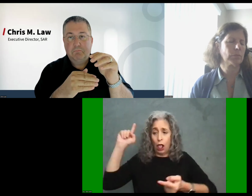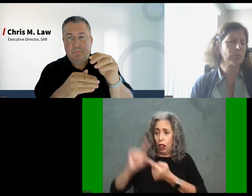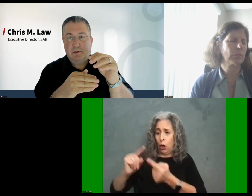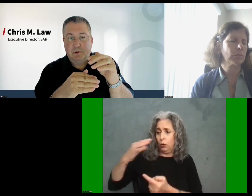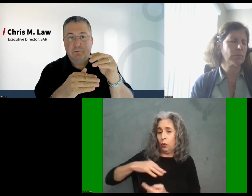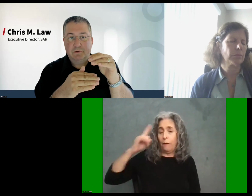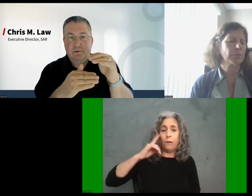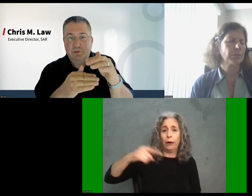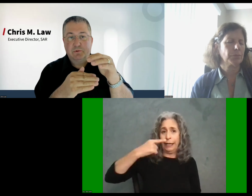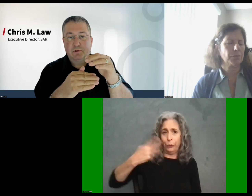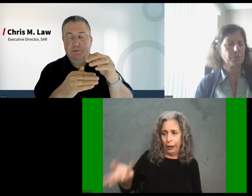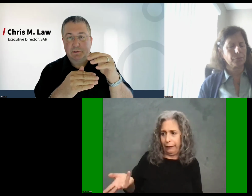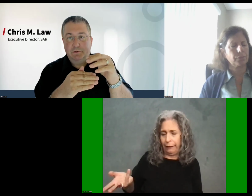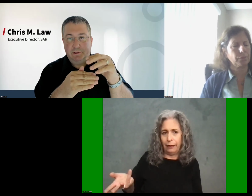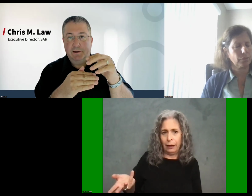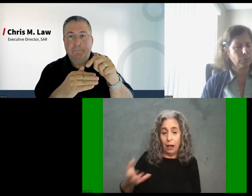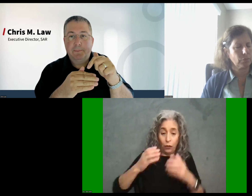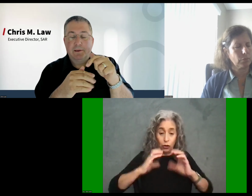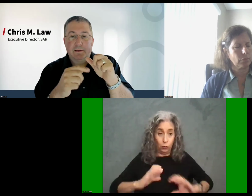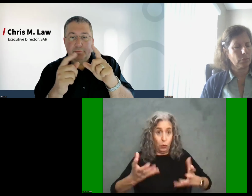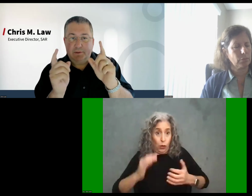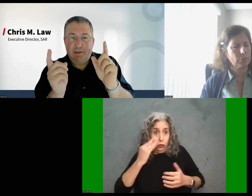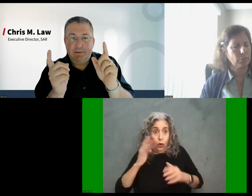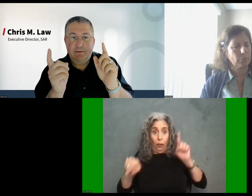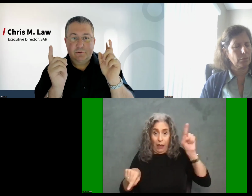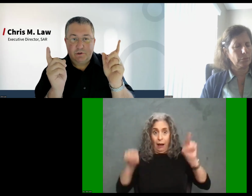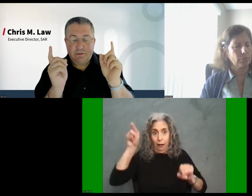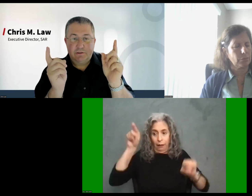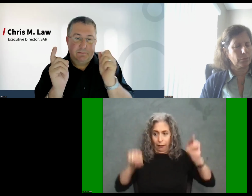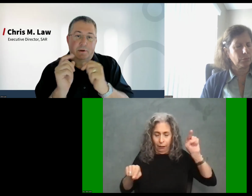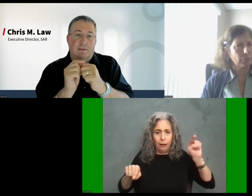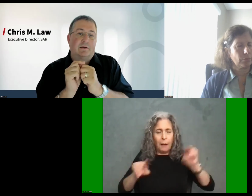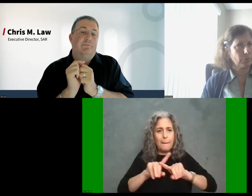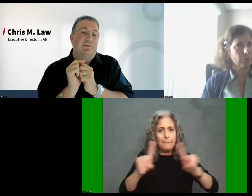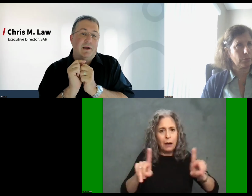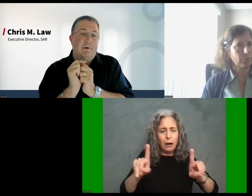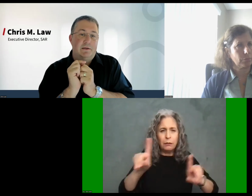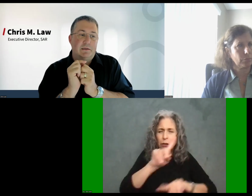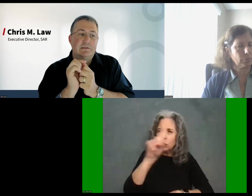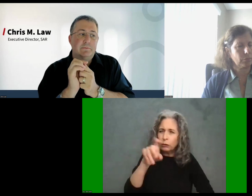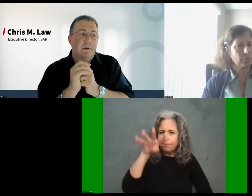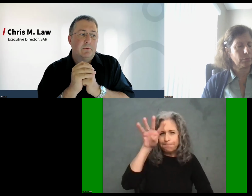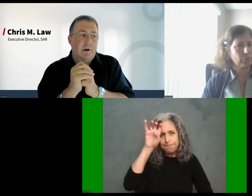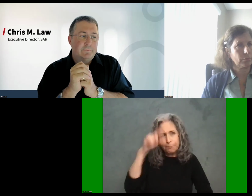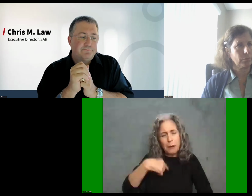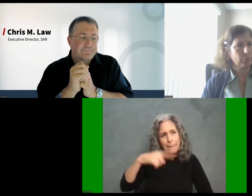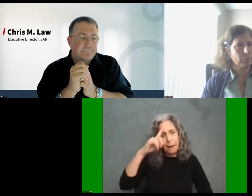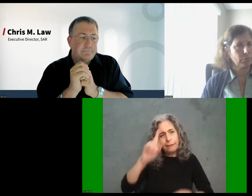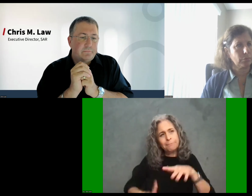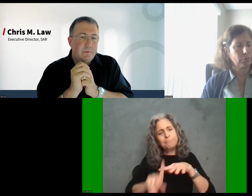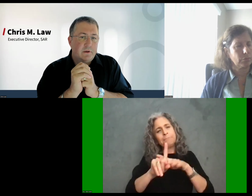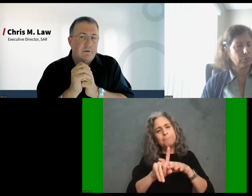hearing, right? Well, the consumer wants to know that. But then the question that comes to my mind is,